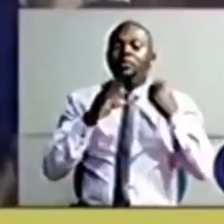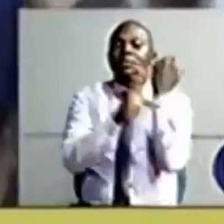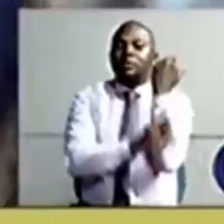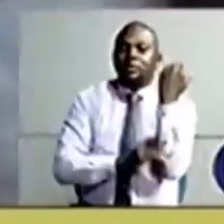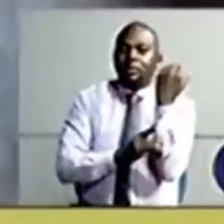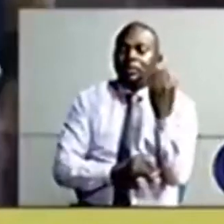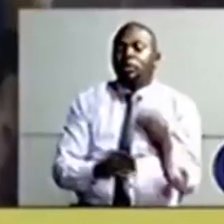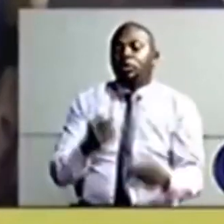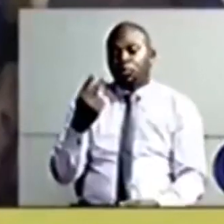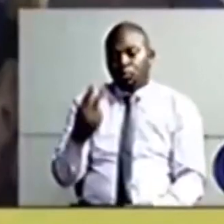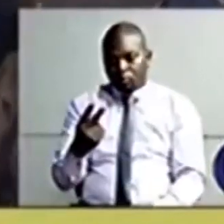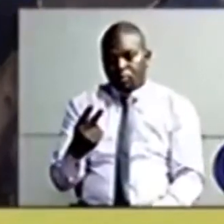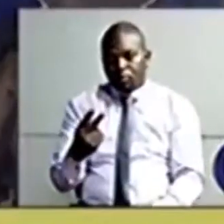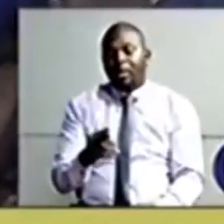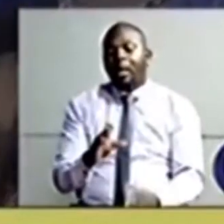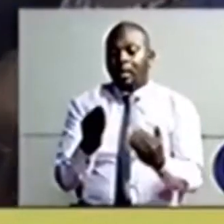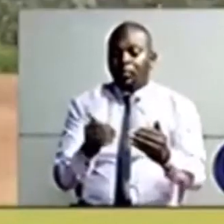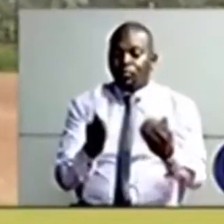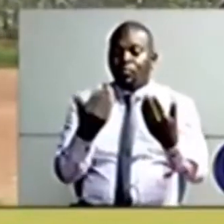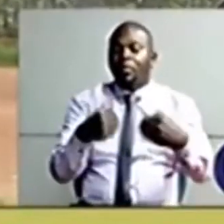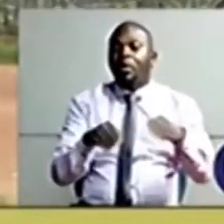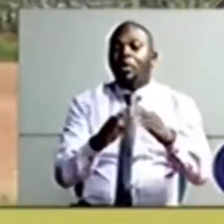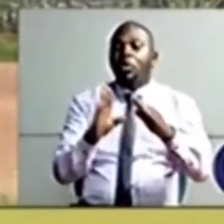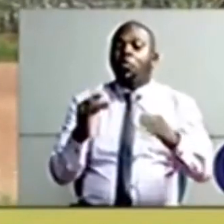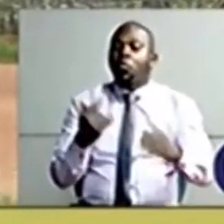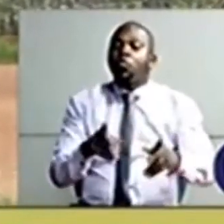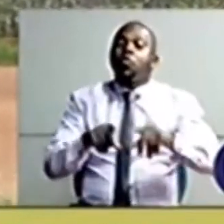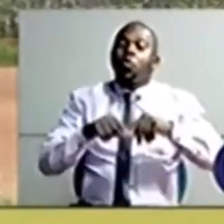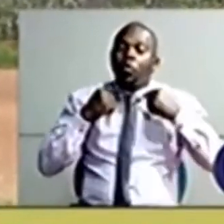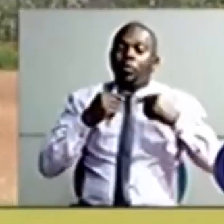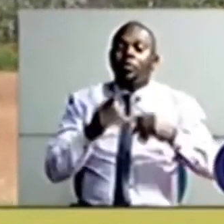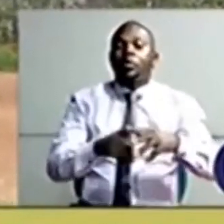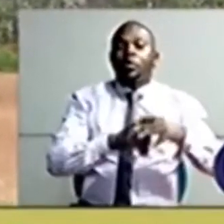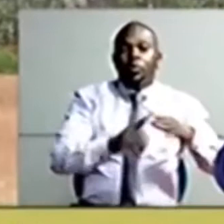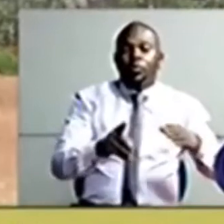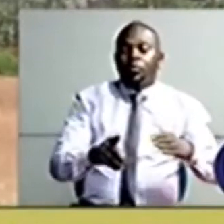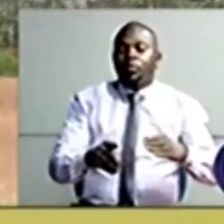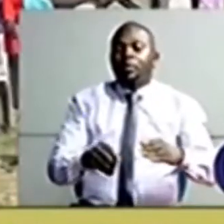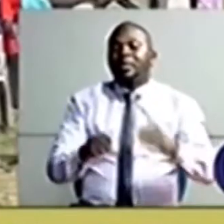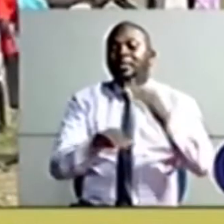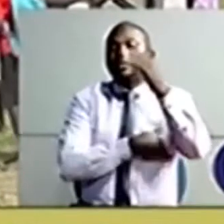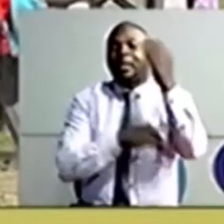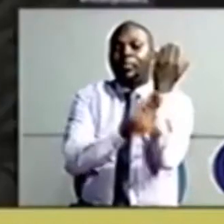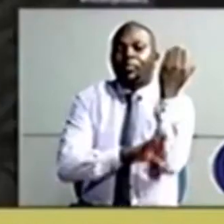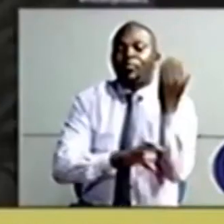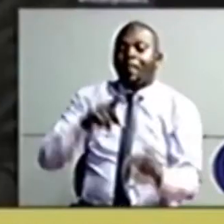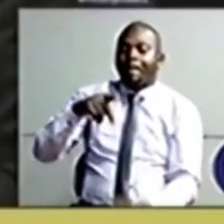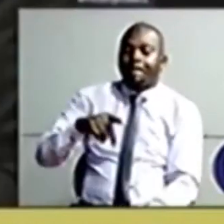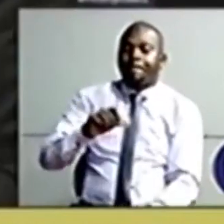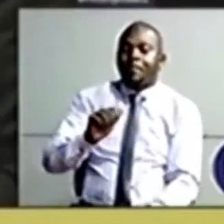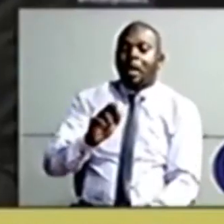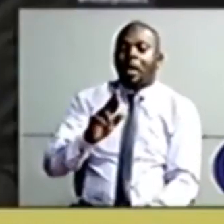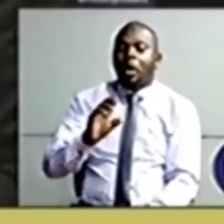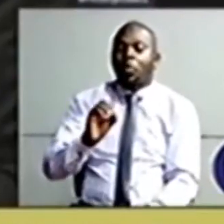2 of these are yet to agree on who hosts the refugee hosting sub-county of Palorinya. I wish at